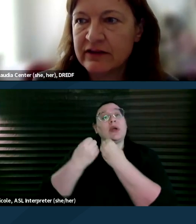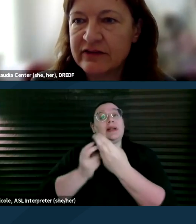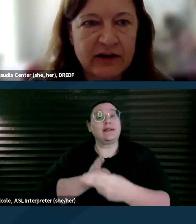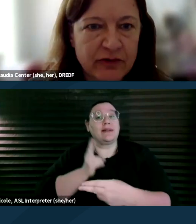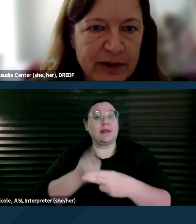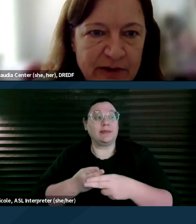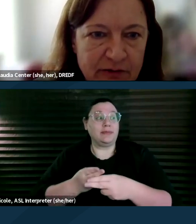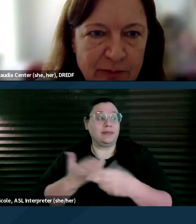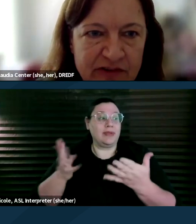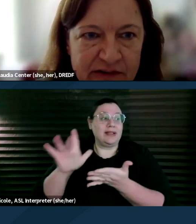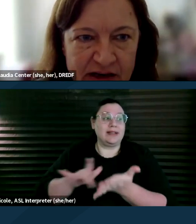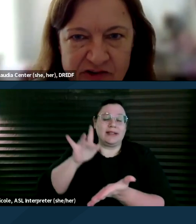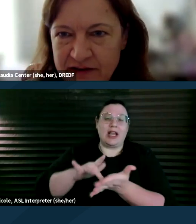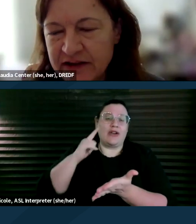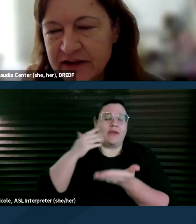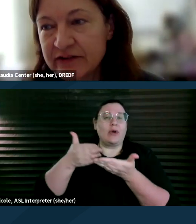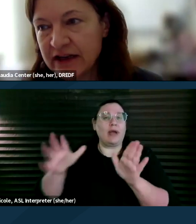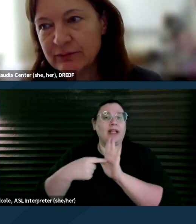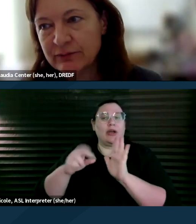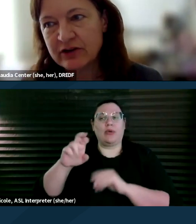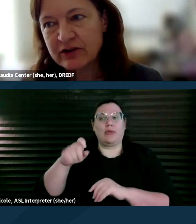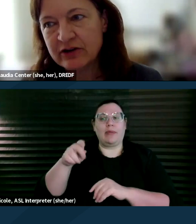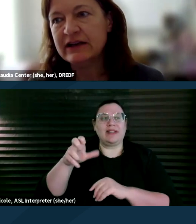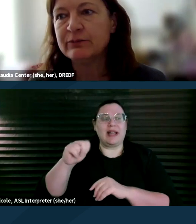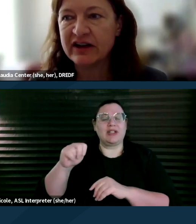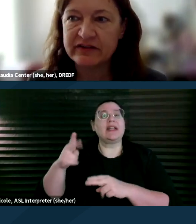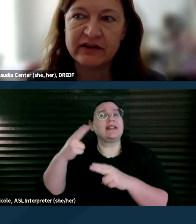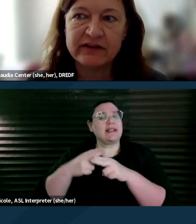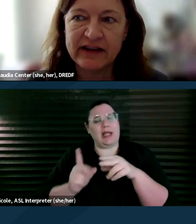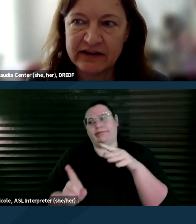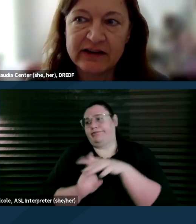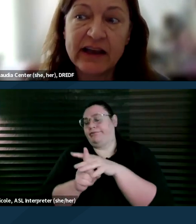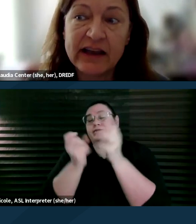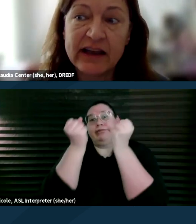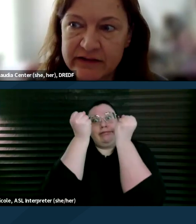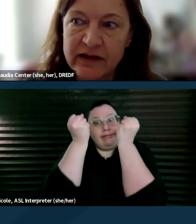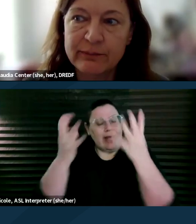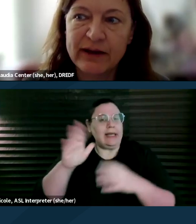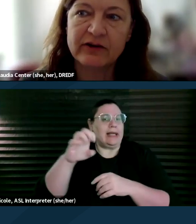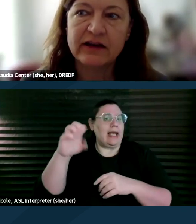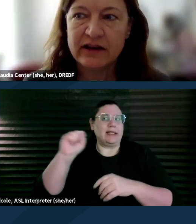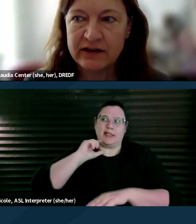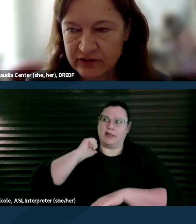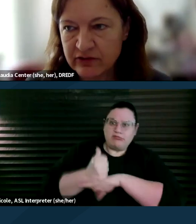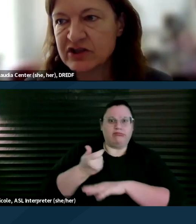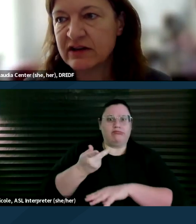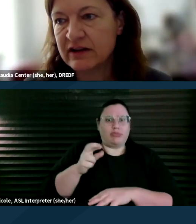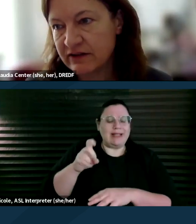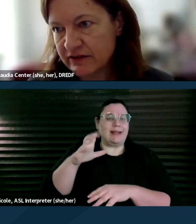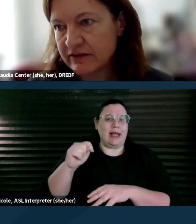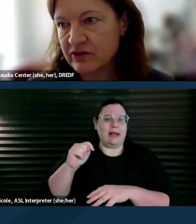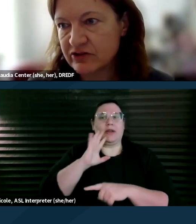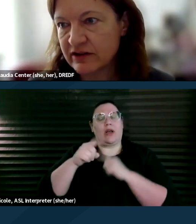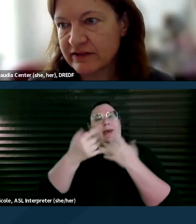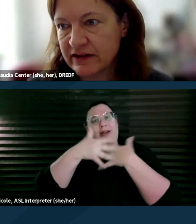organization, the Center for Public Representation, and his name appear in many precedent-setting cases about integration